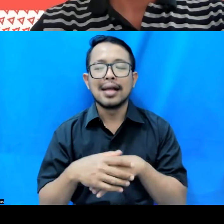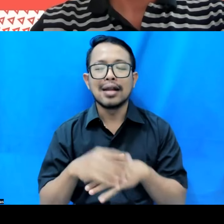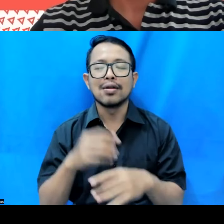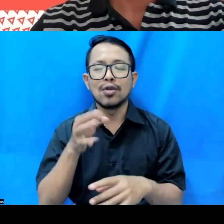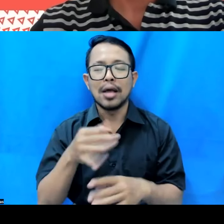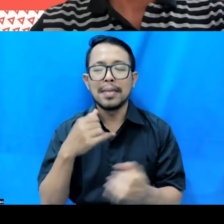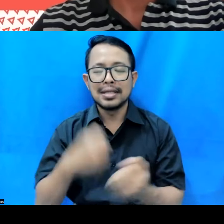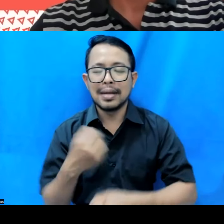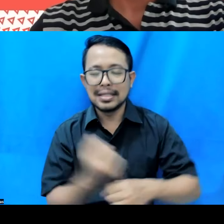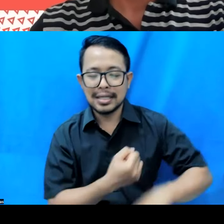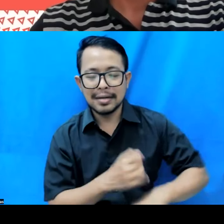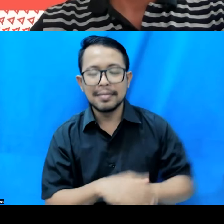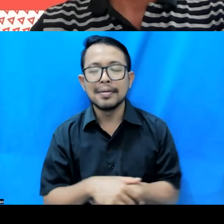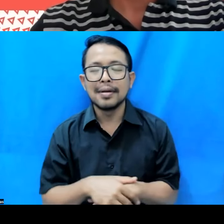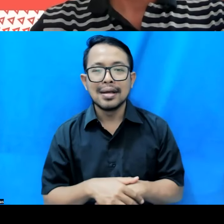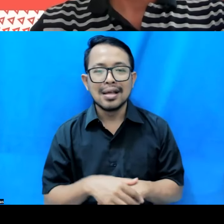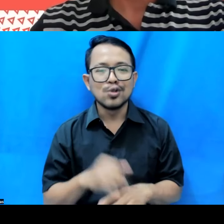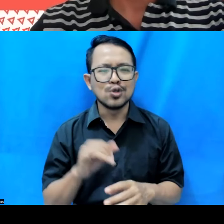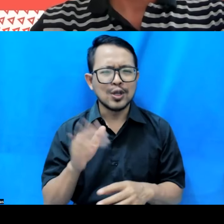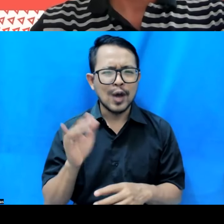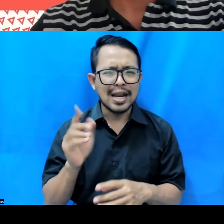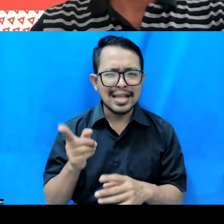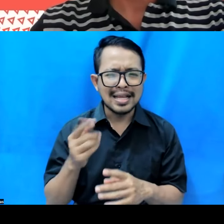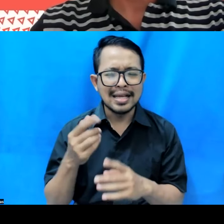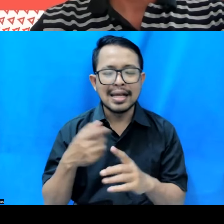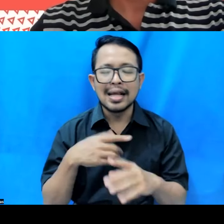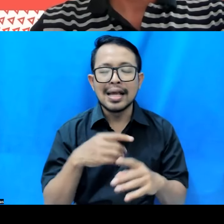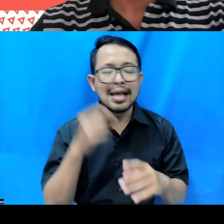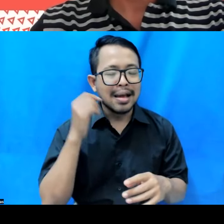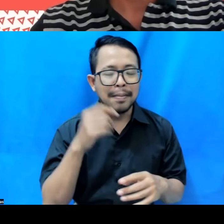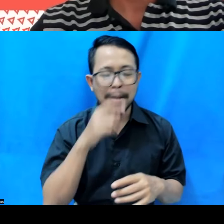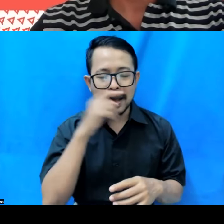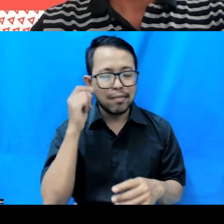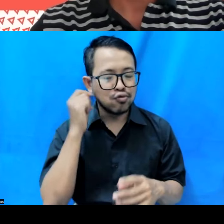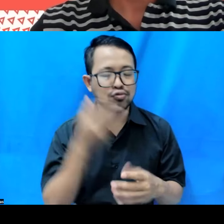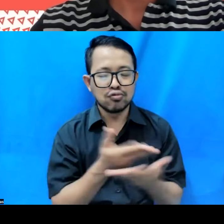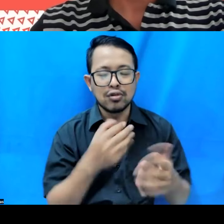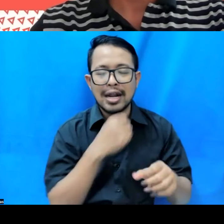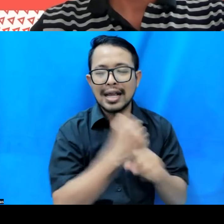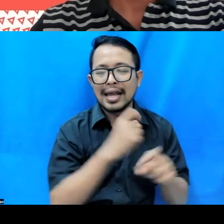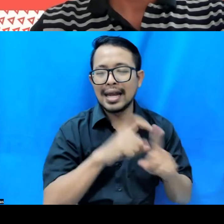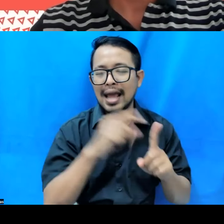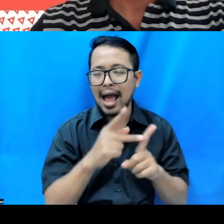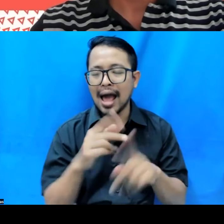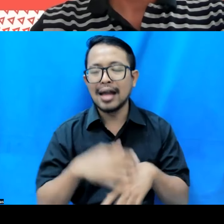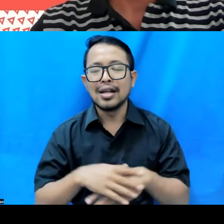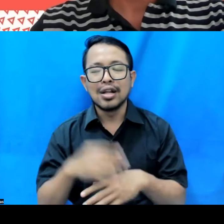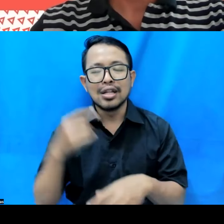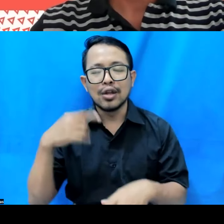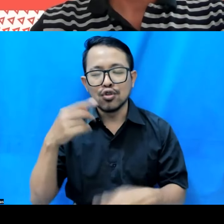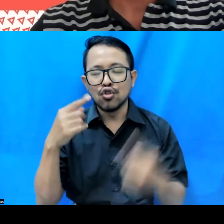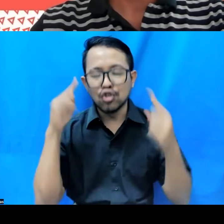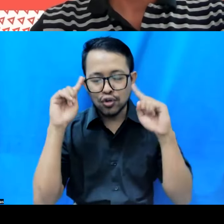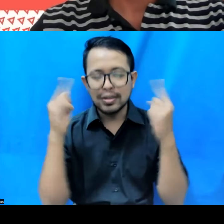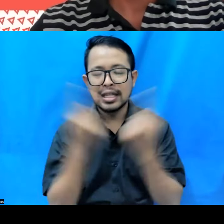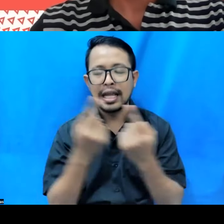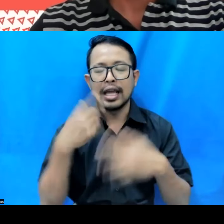head of the sub-district in Kelayan Barat and Pelabuhan, as well as from the University College of